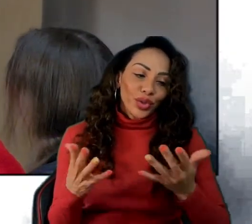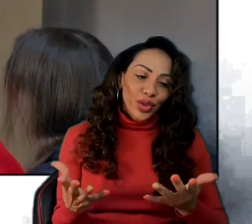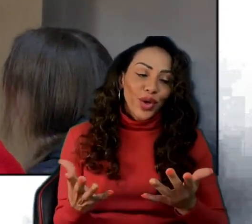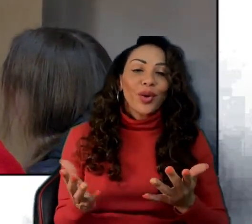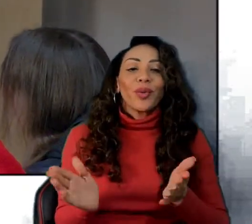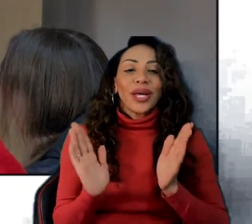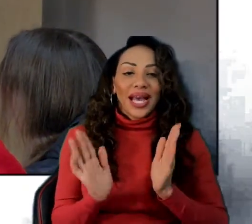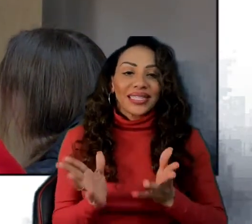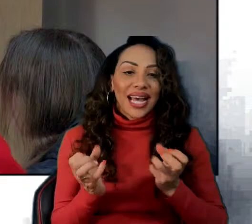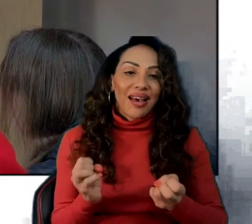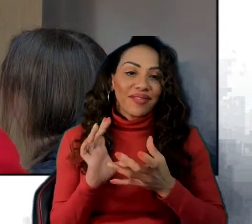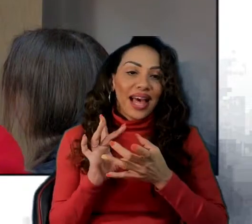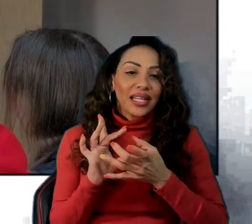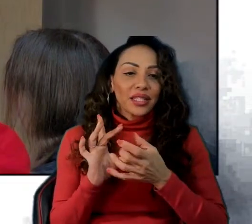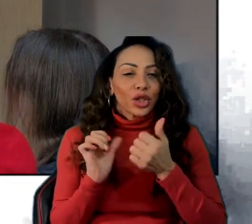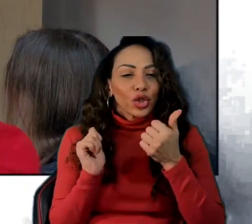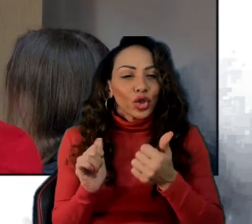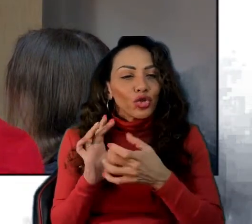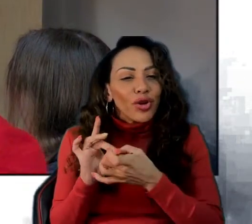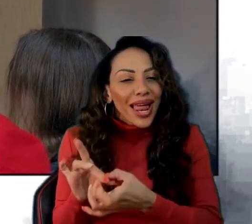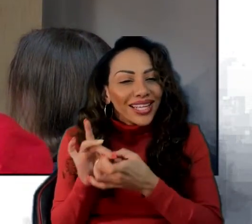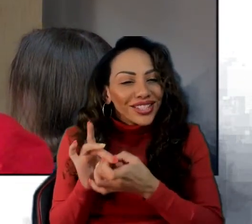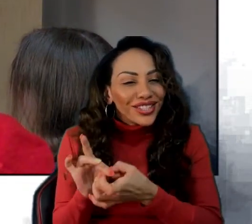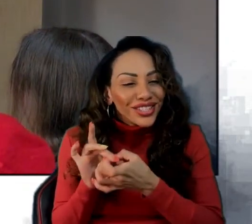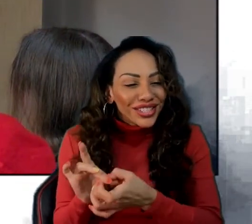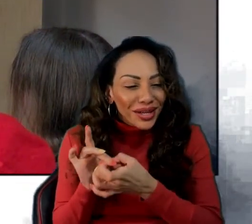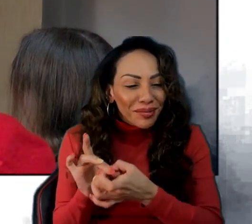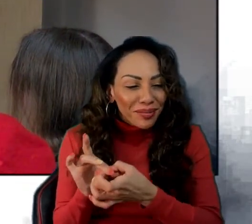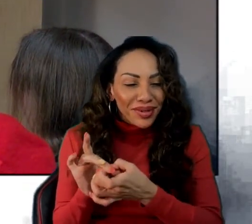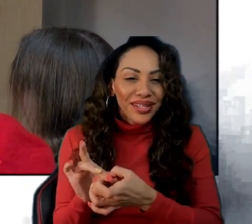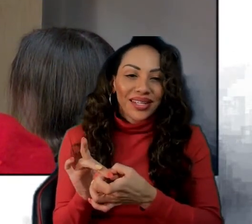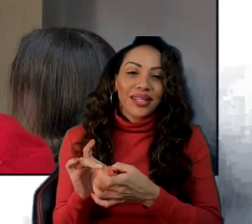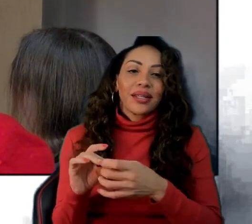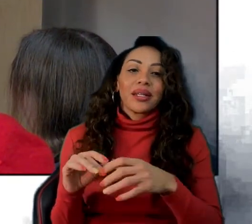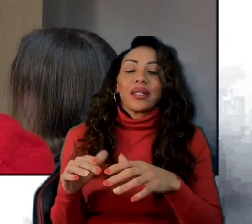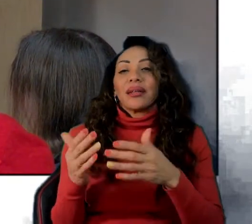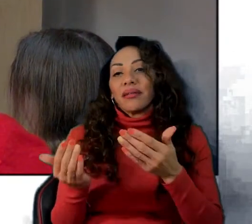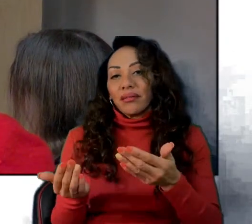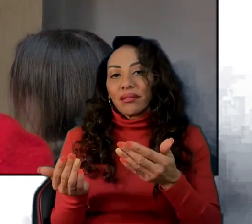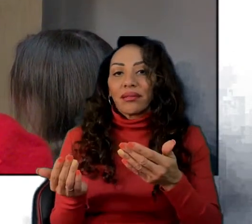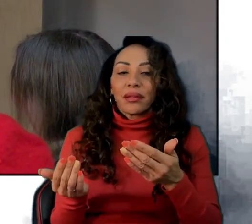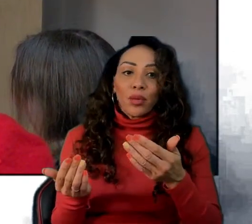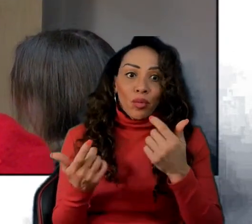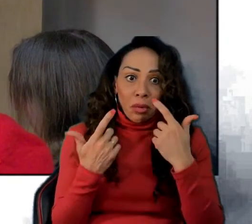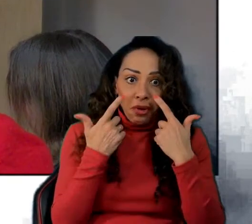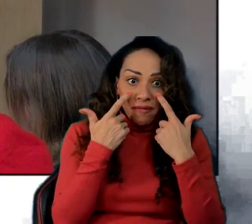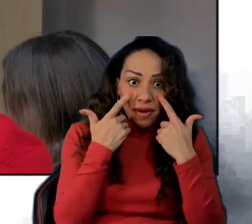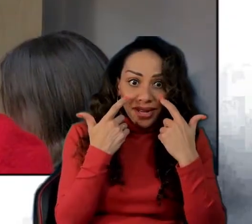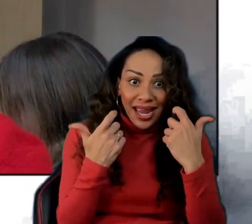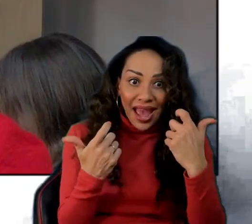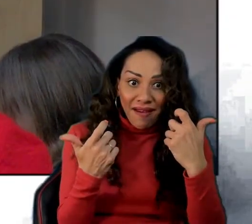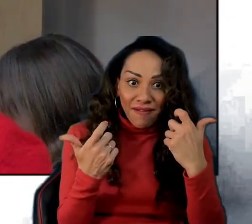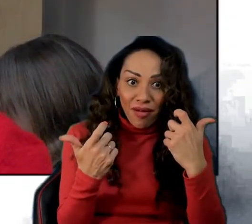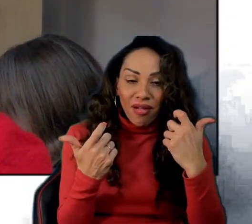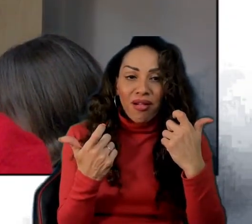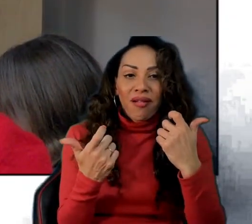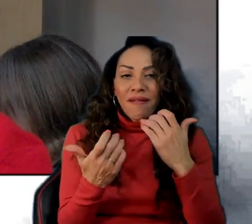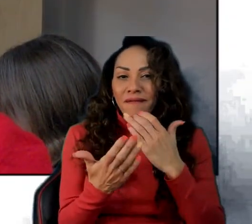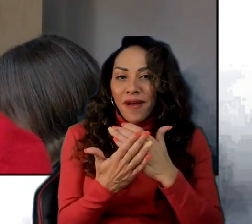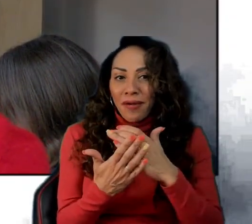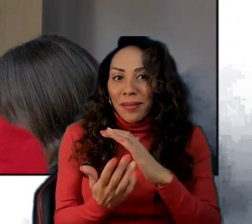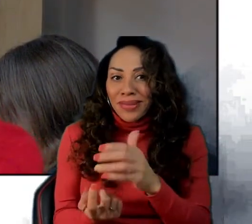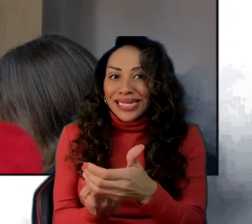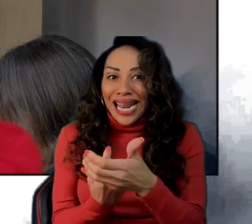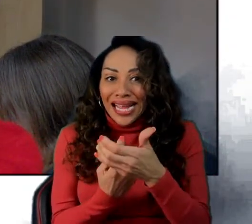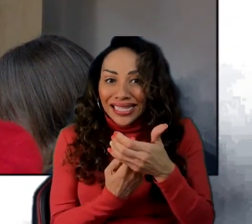relationship. So we stayed on the side of caution with that, and we were very protective of the algae. The whole way we